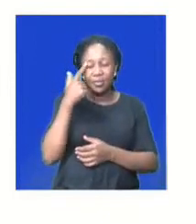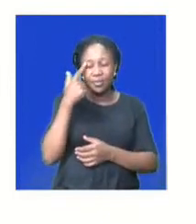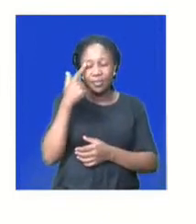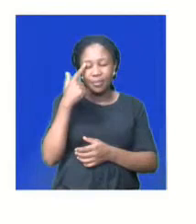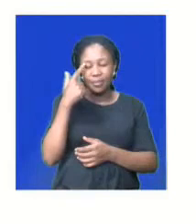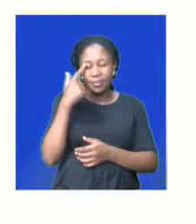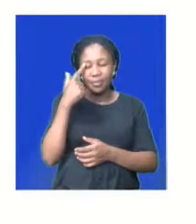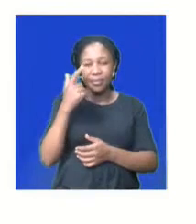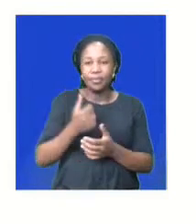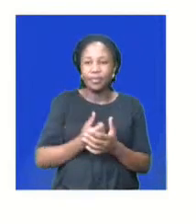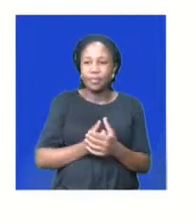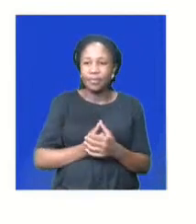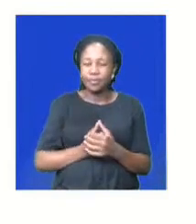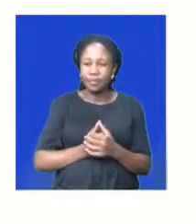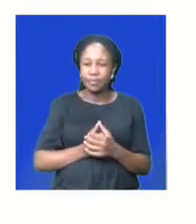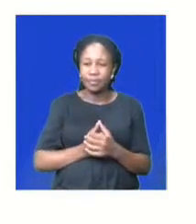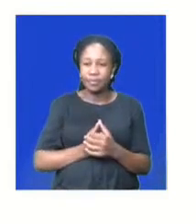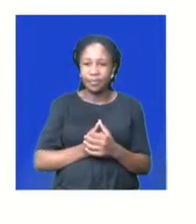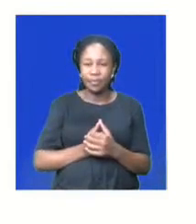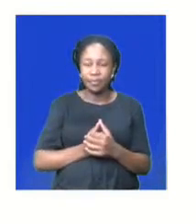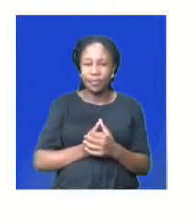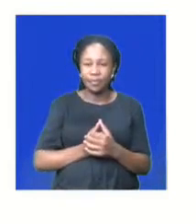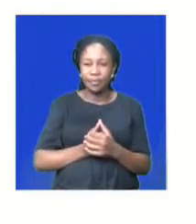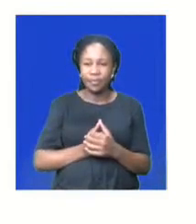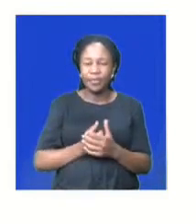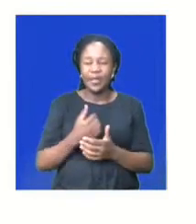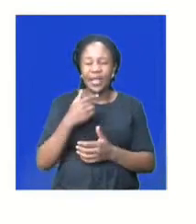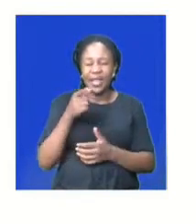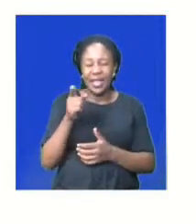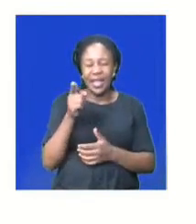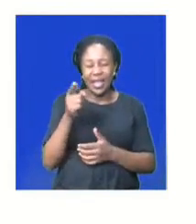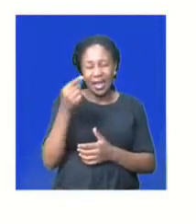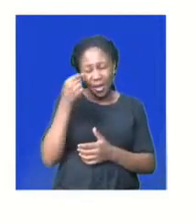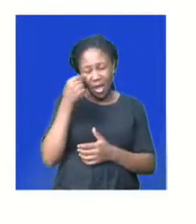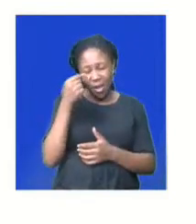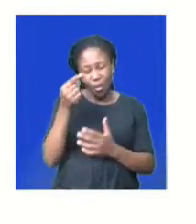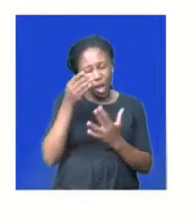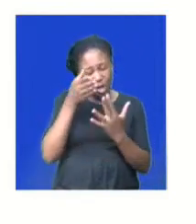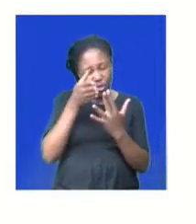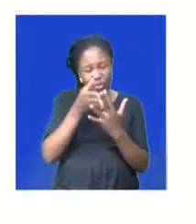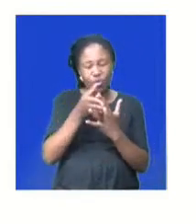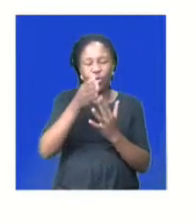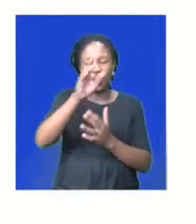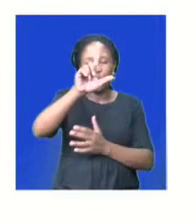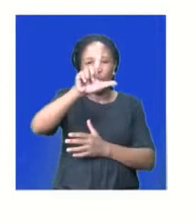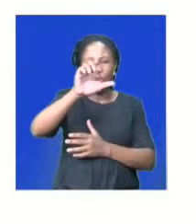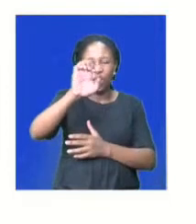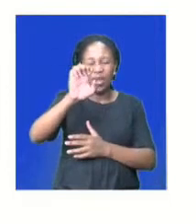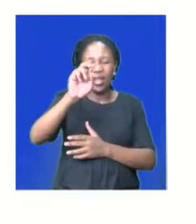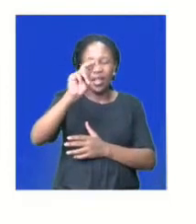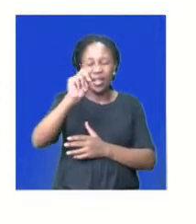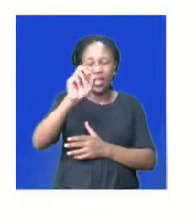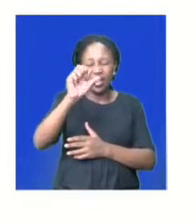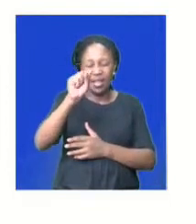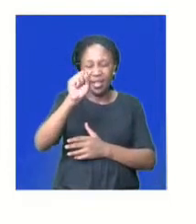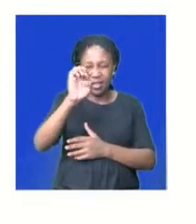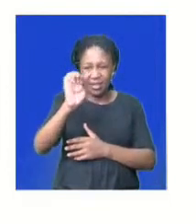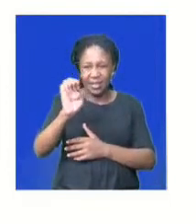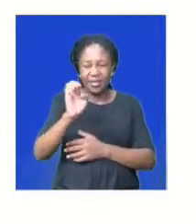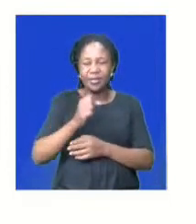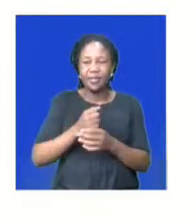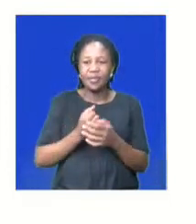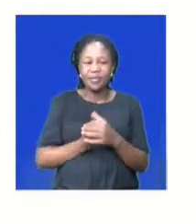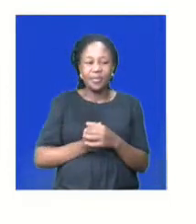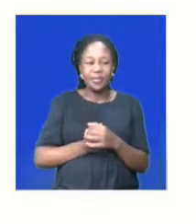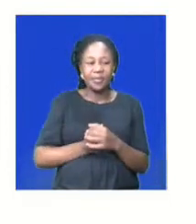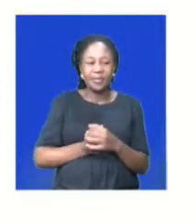the eye. You see the eye here, and he's looking through the lens to see what is that side. All right.